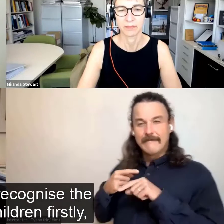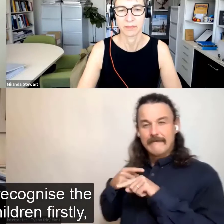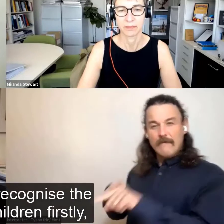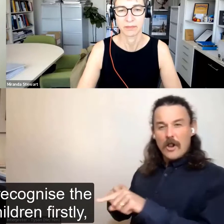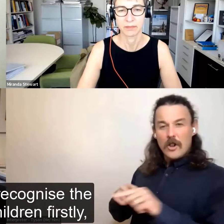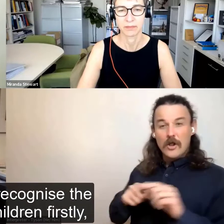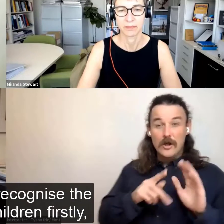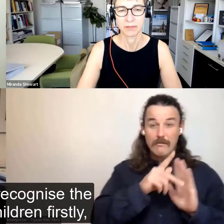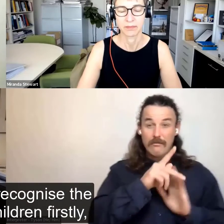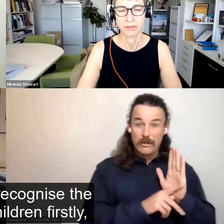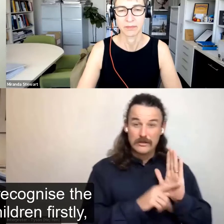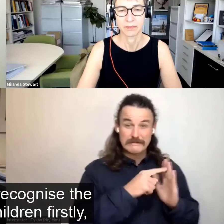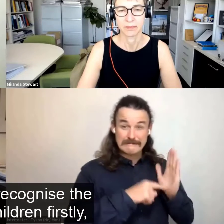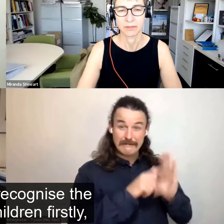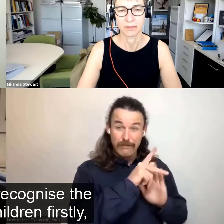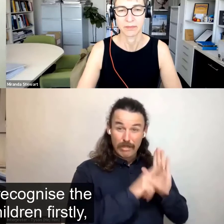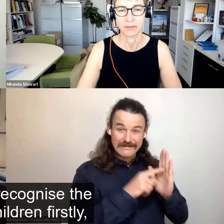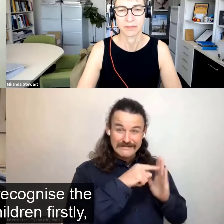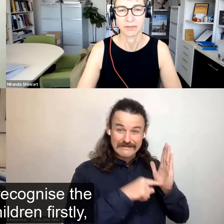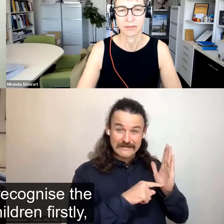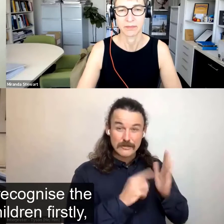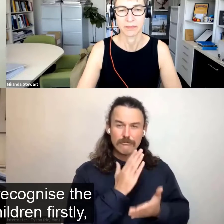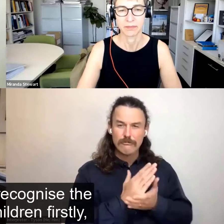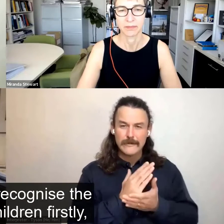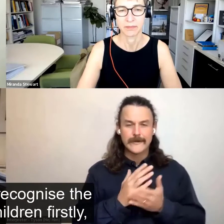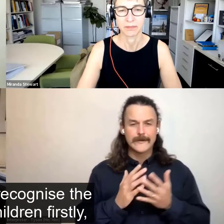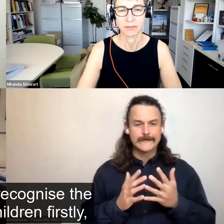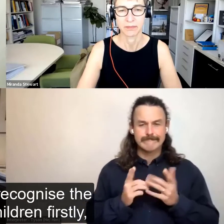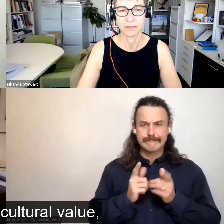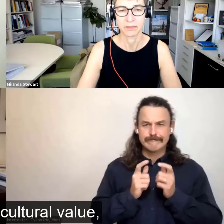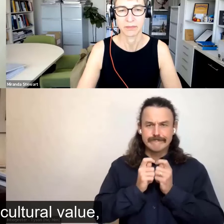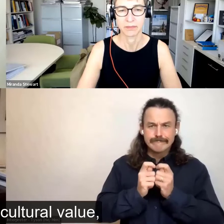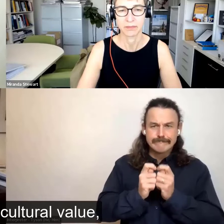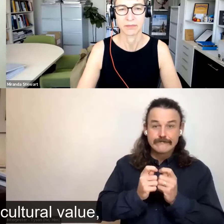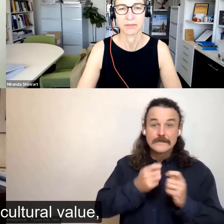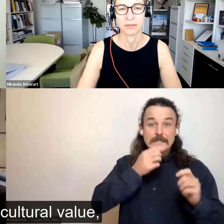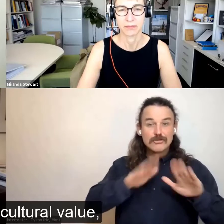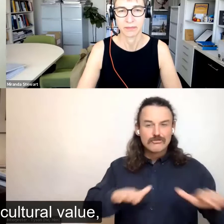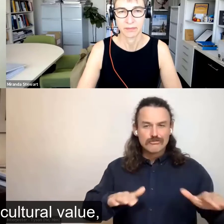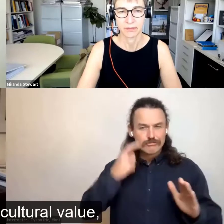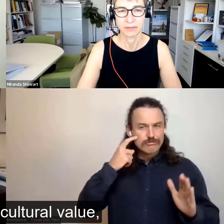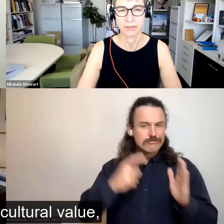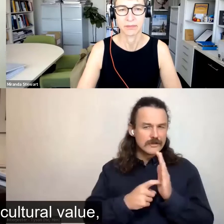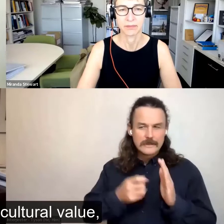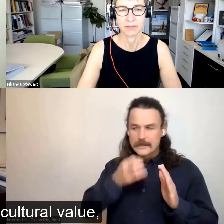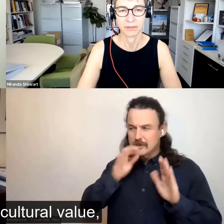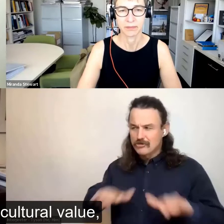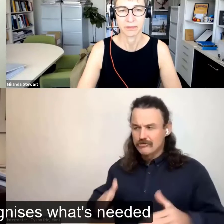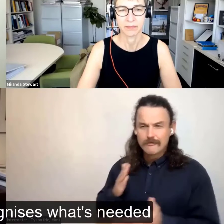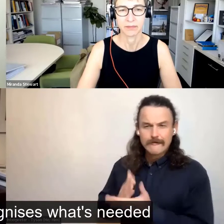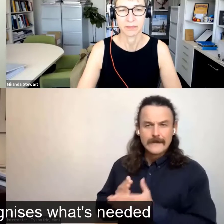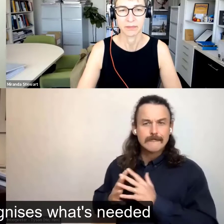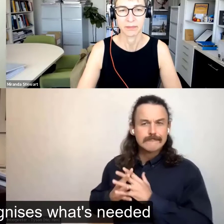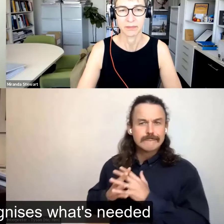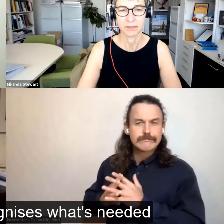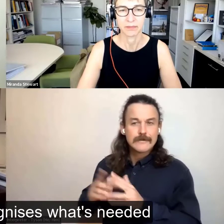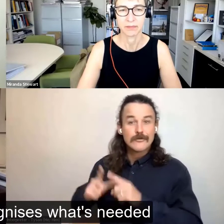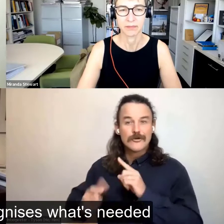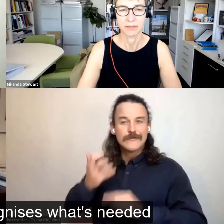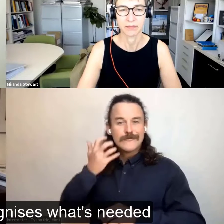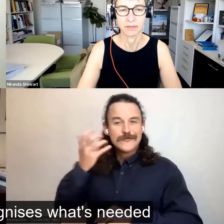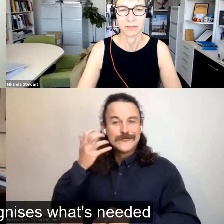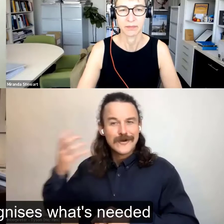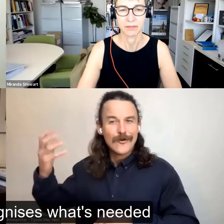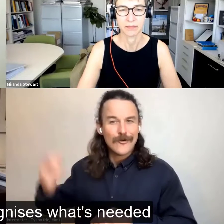that really recognise the value of children, firstly, and that's a cultural value, and a base